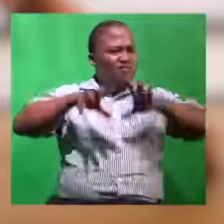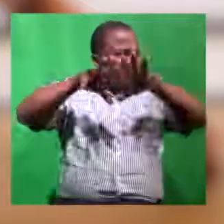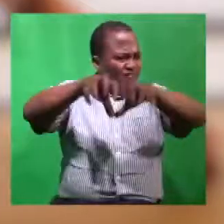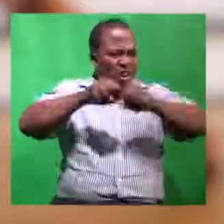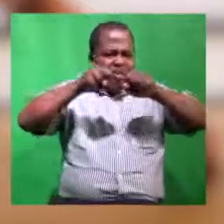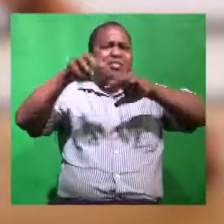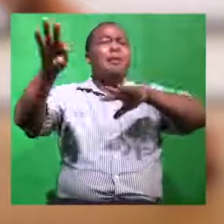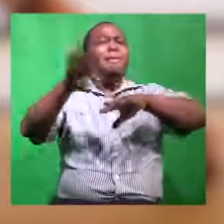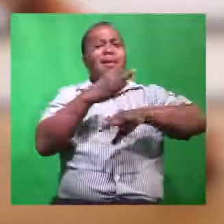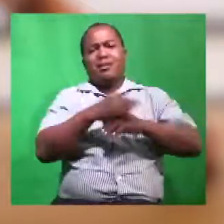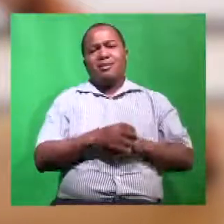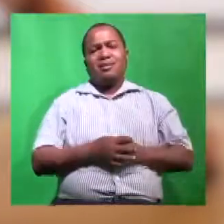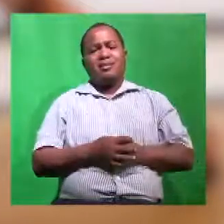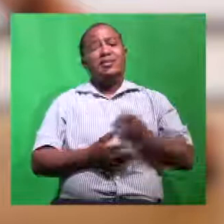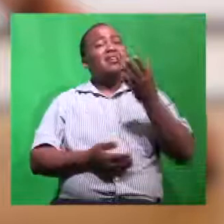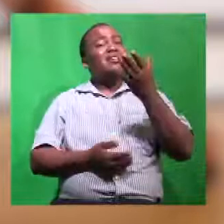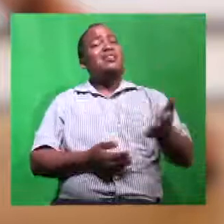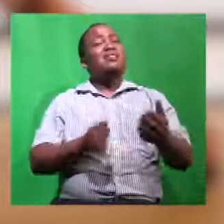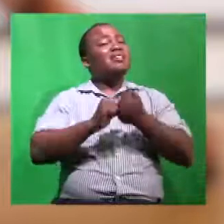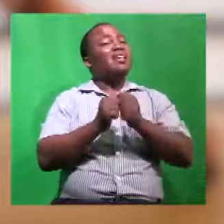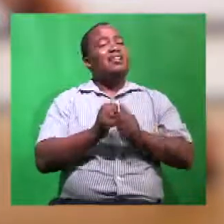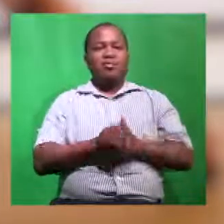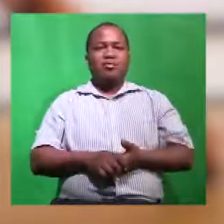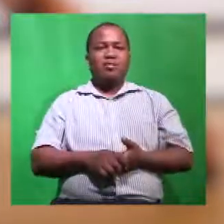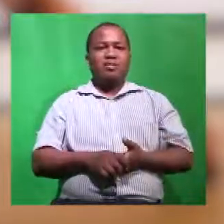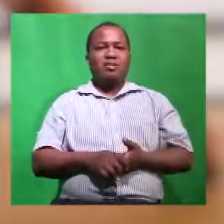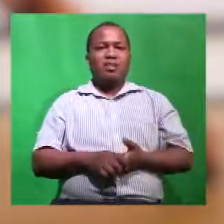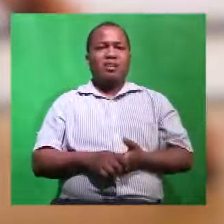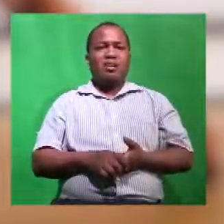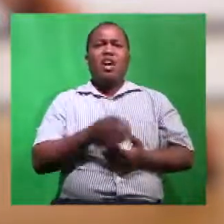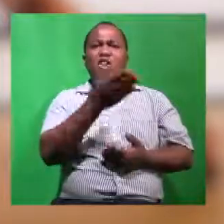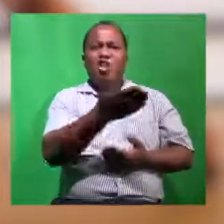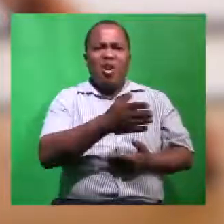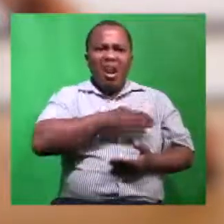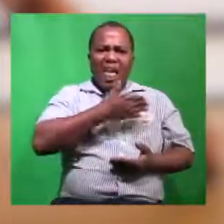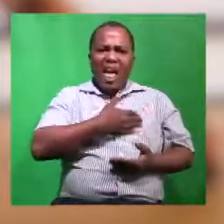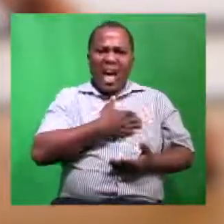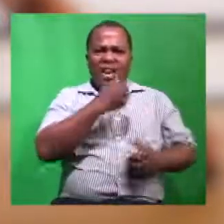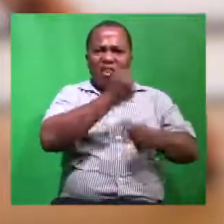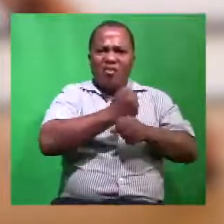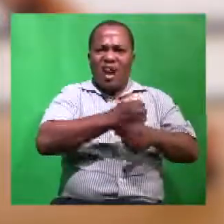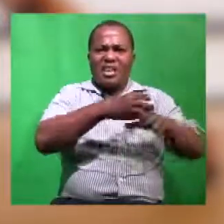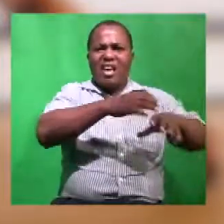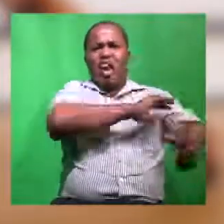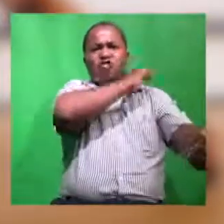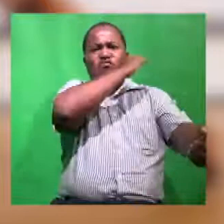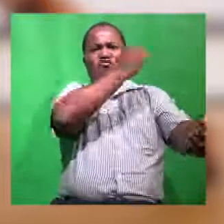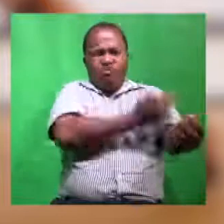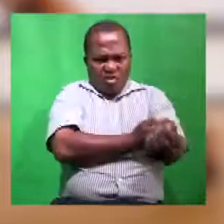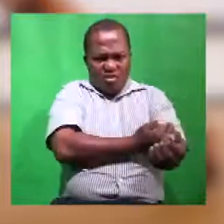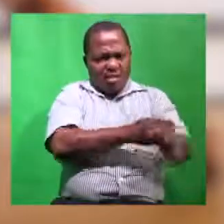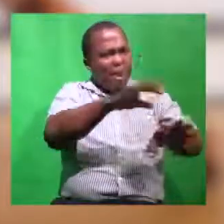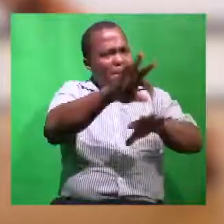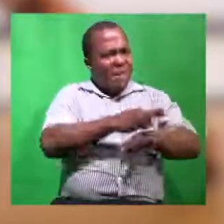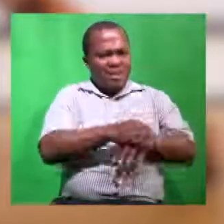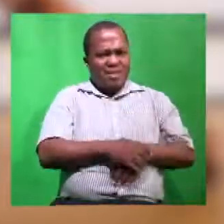many societies. How you can force women to get married? Do you like to get forced? Yes. Especially when one